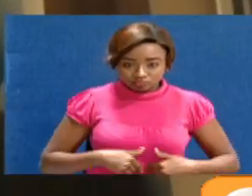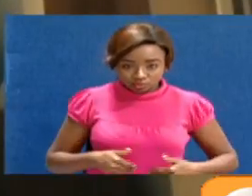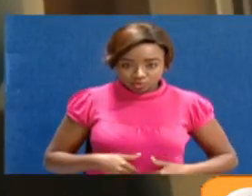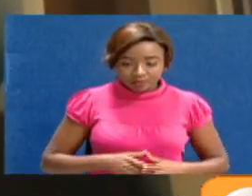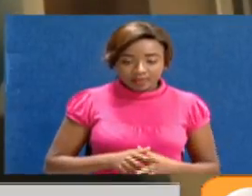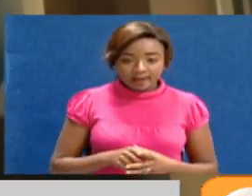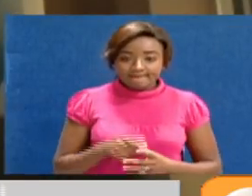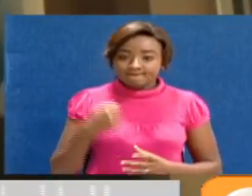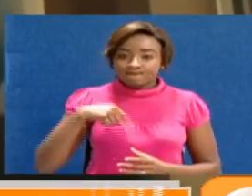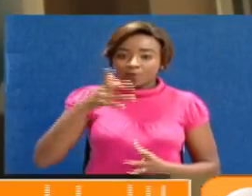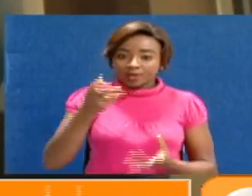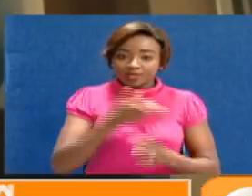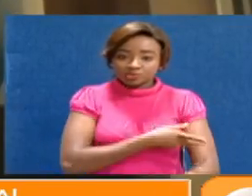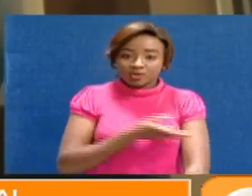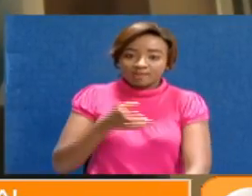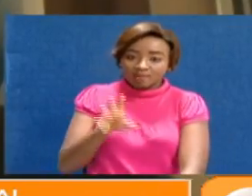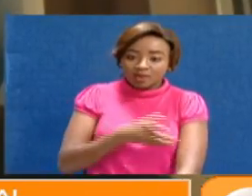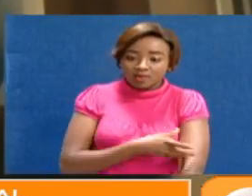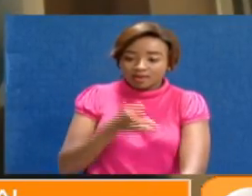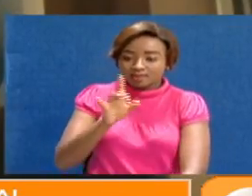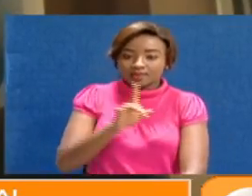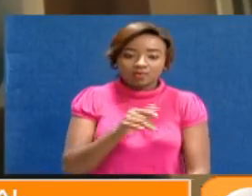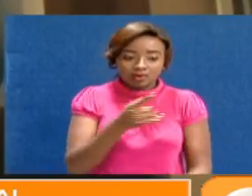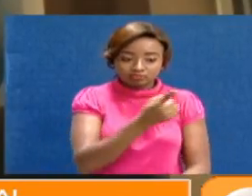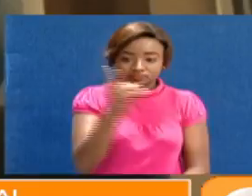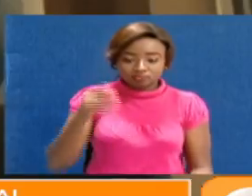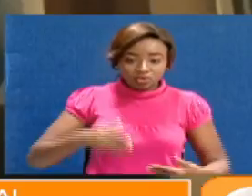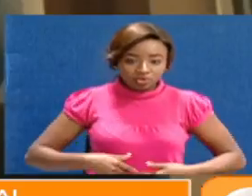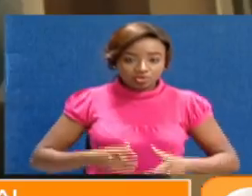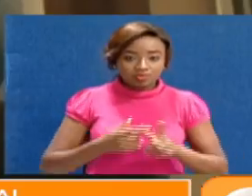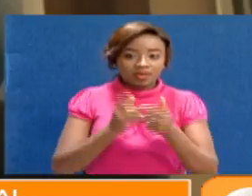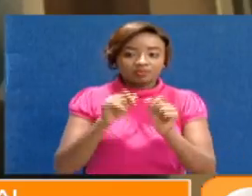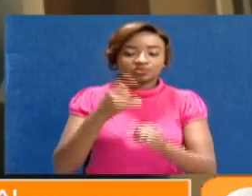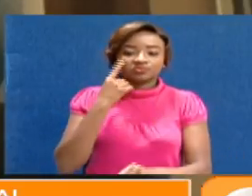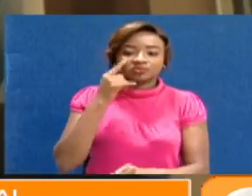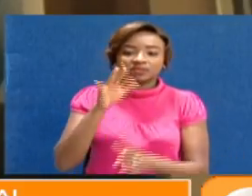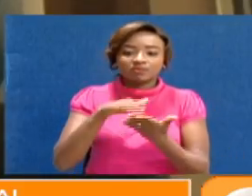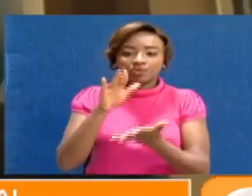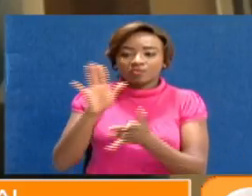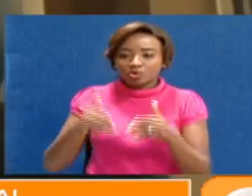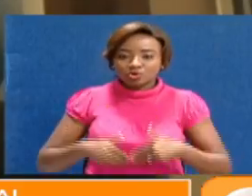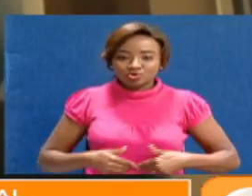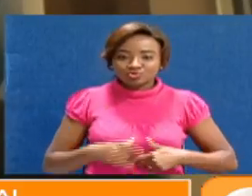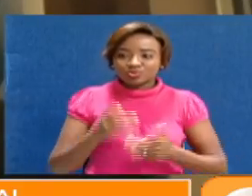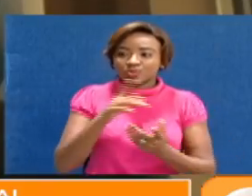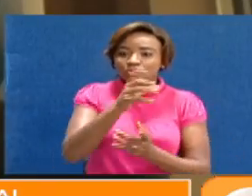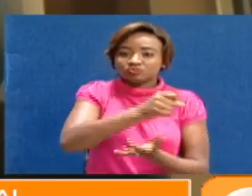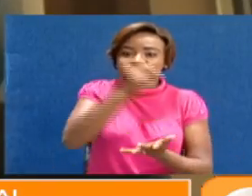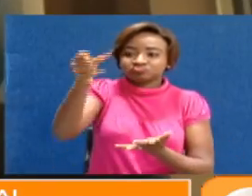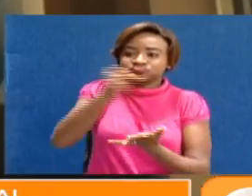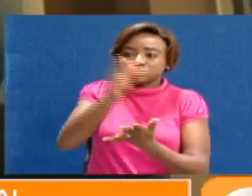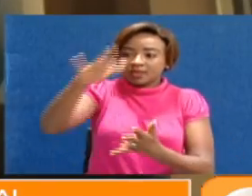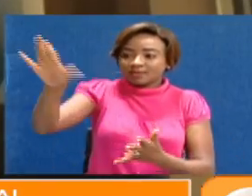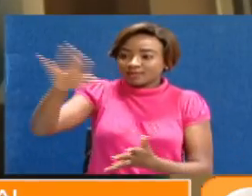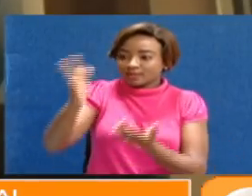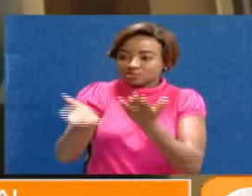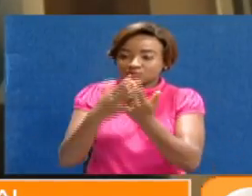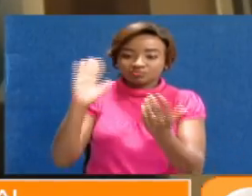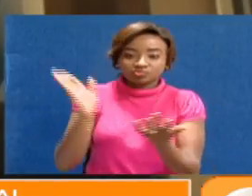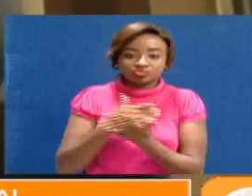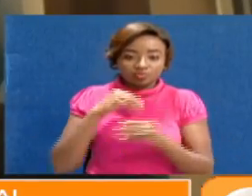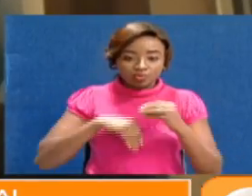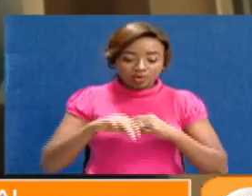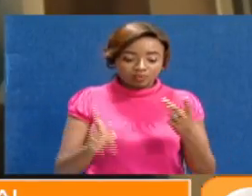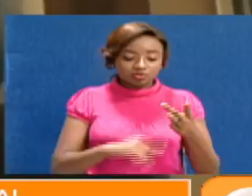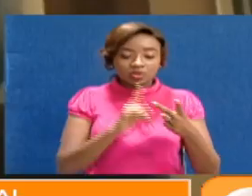We need to keep on empowering the youth so that we see more and more young parliamentarians who help us fight corruption. Secondly,